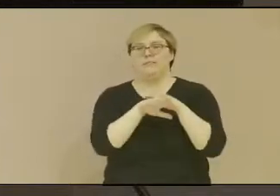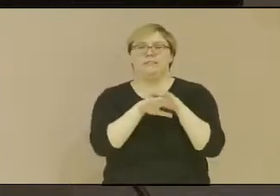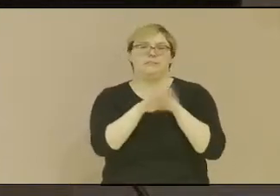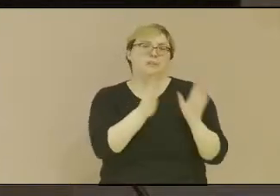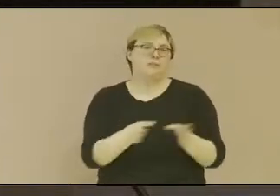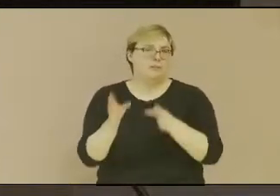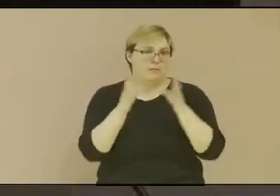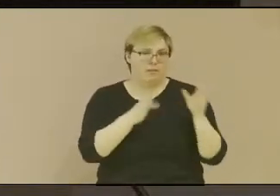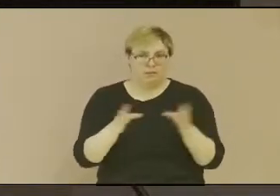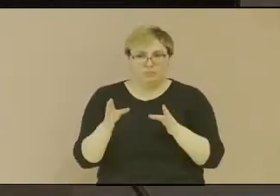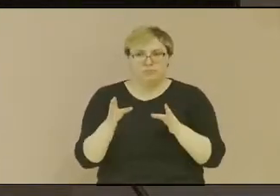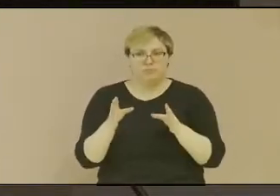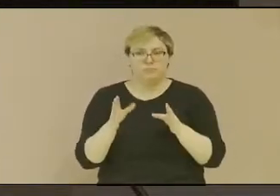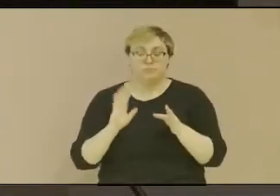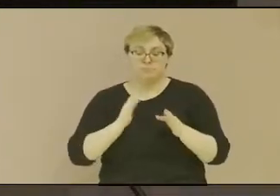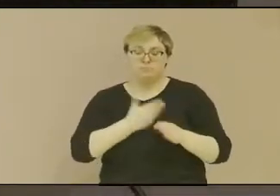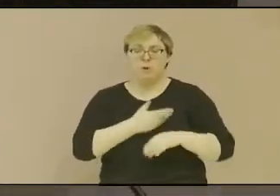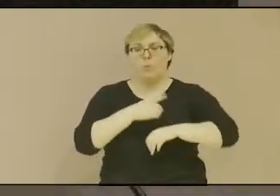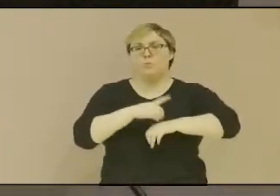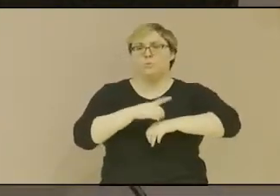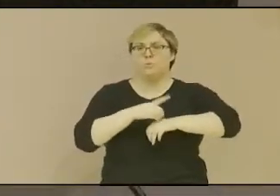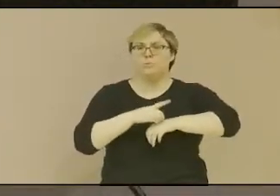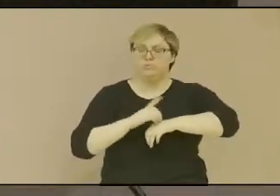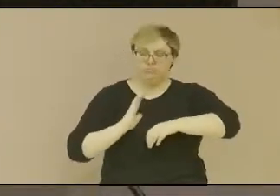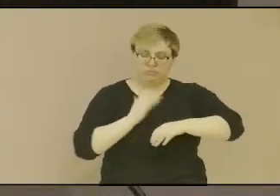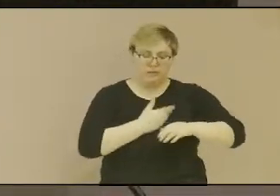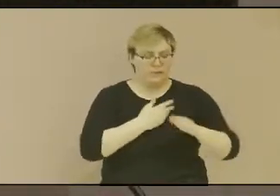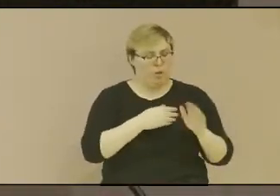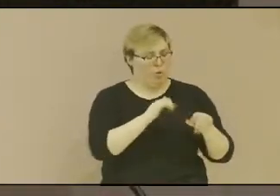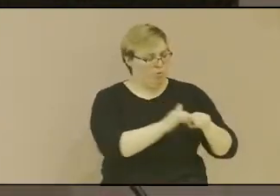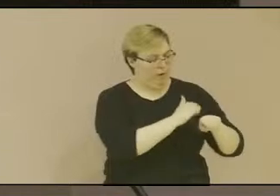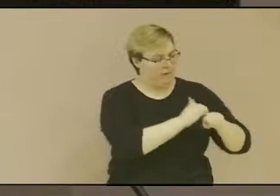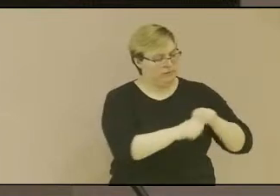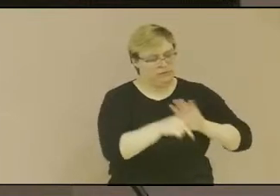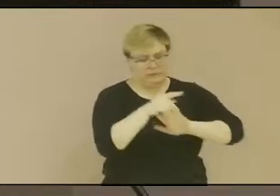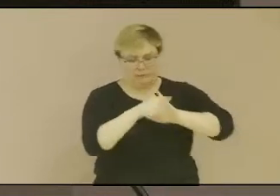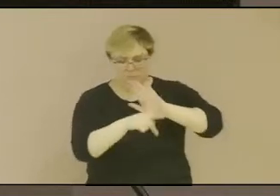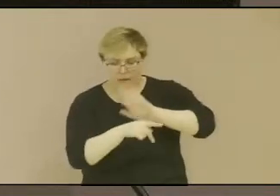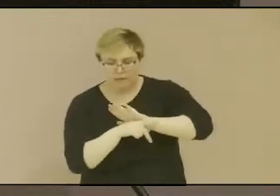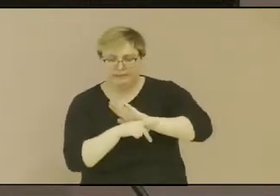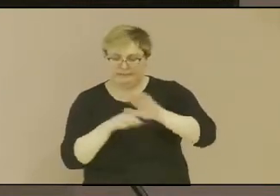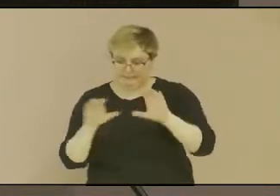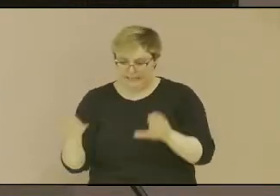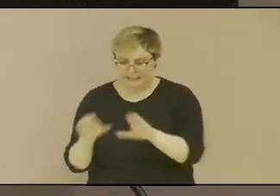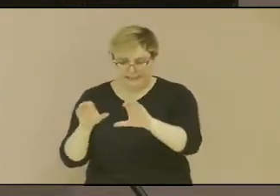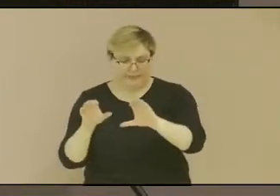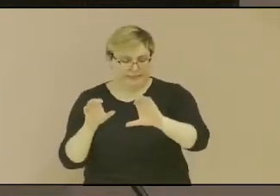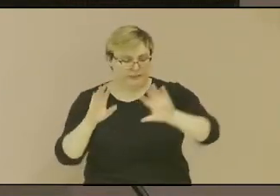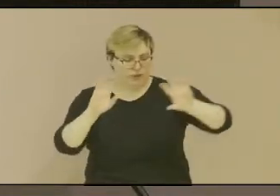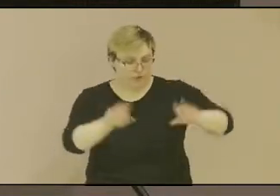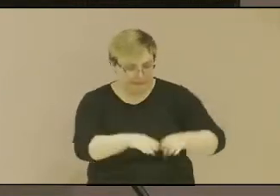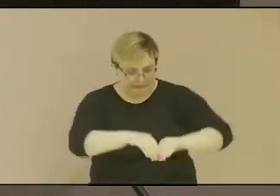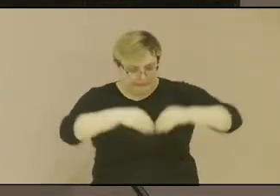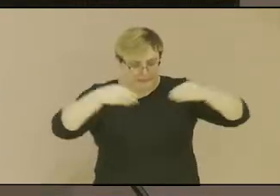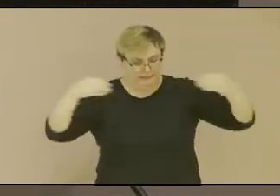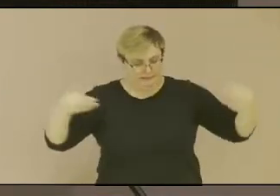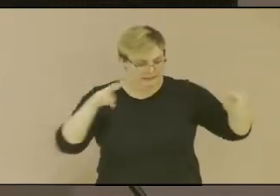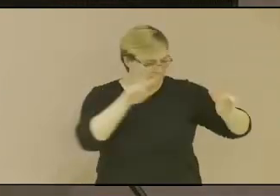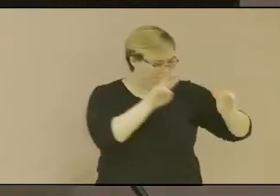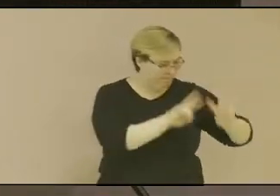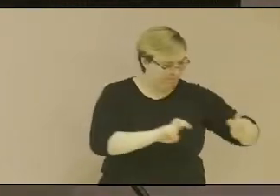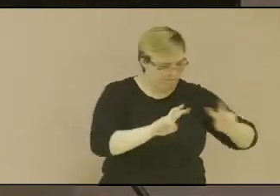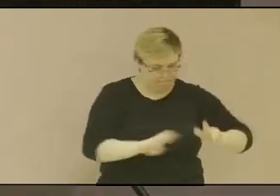examine and improve our practices, policies, and spaces. Disability studies plays a crucial role in this